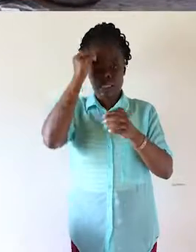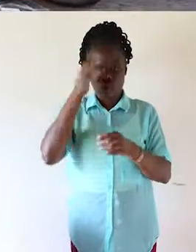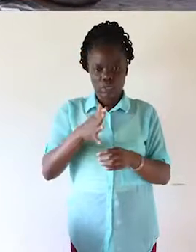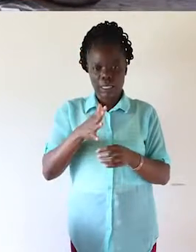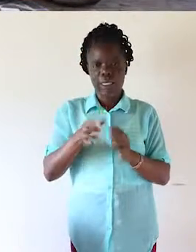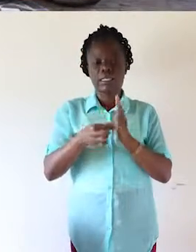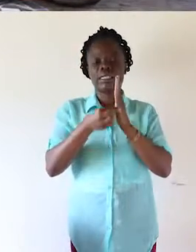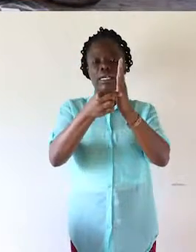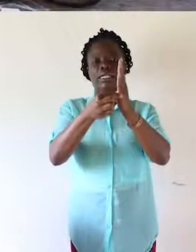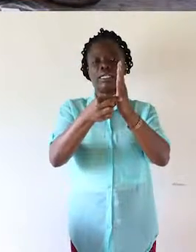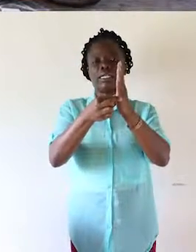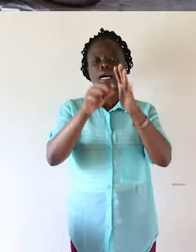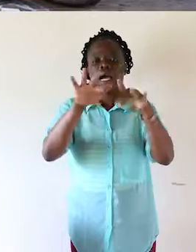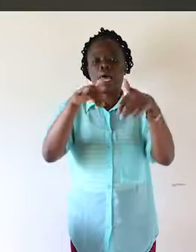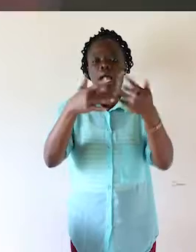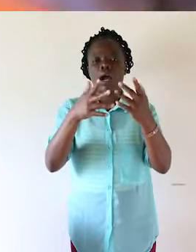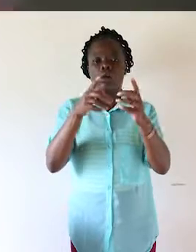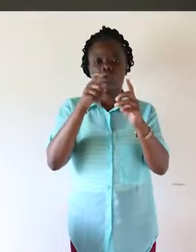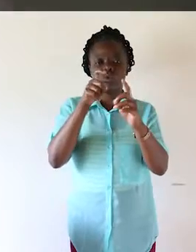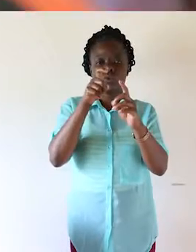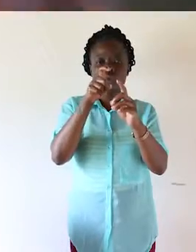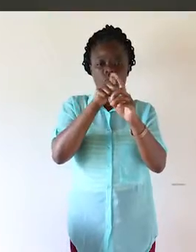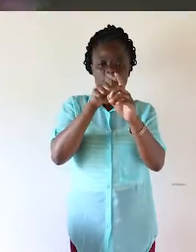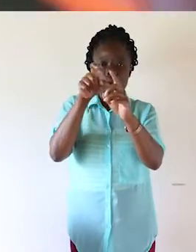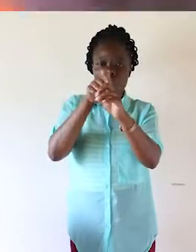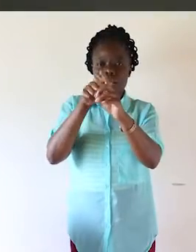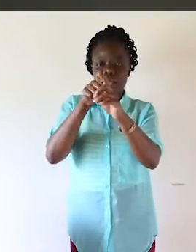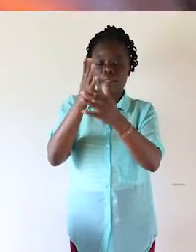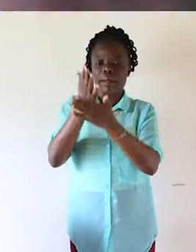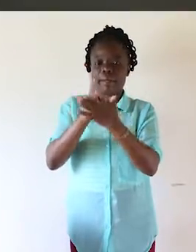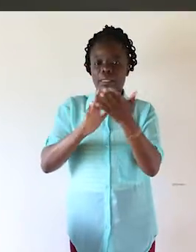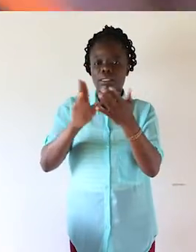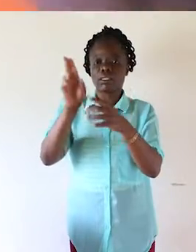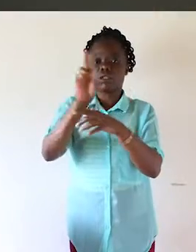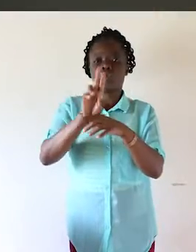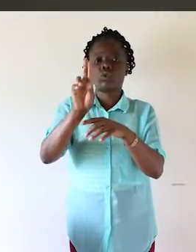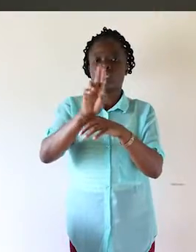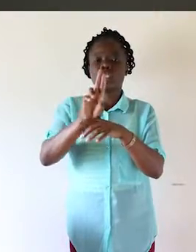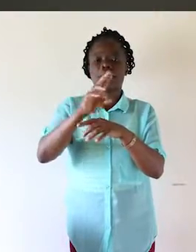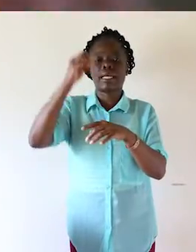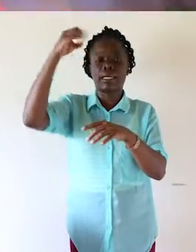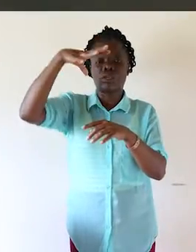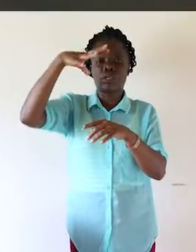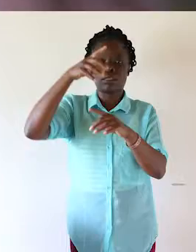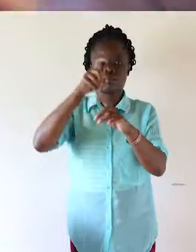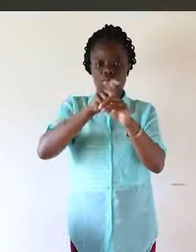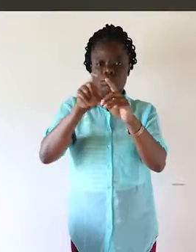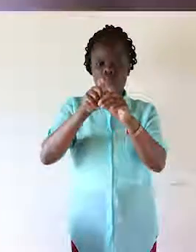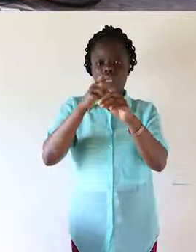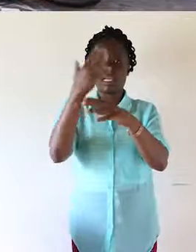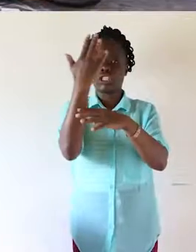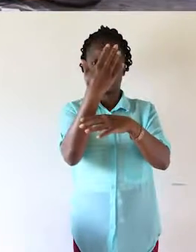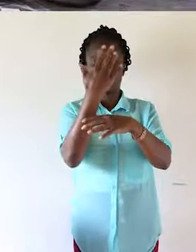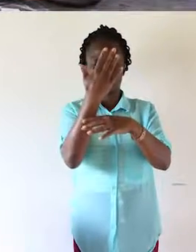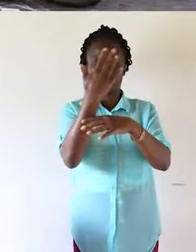The learner is then guided how to weld the parts together using electrode on